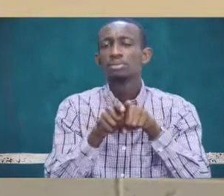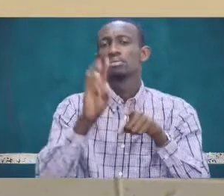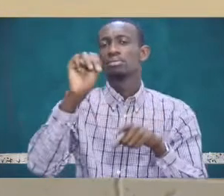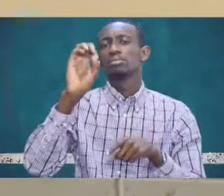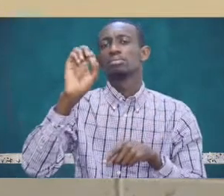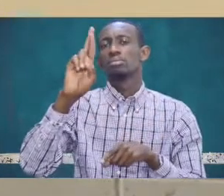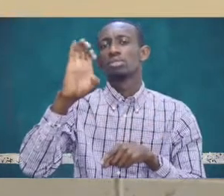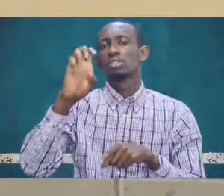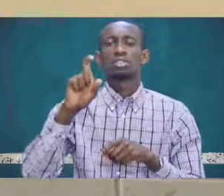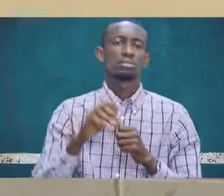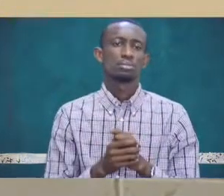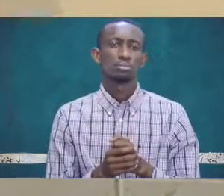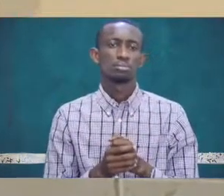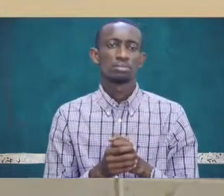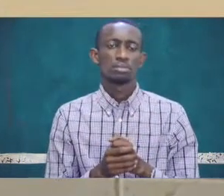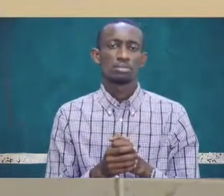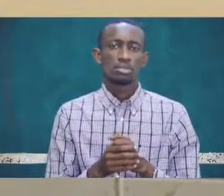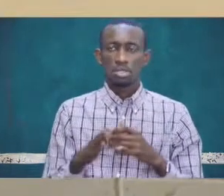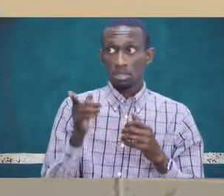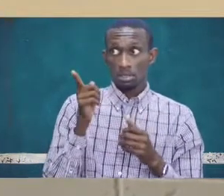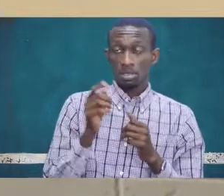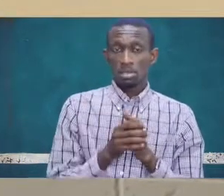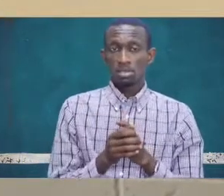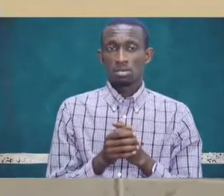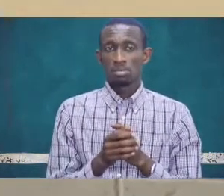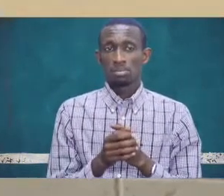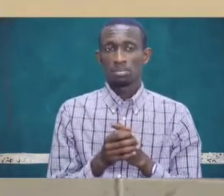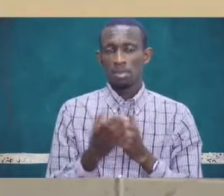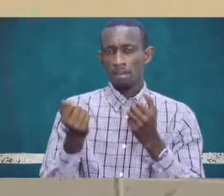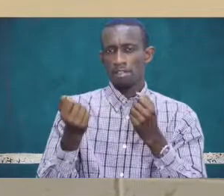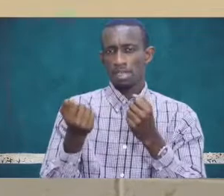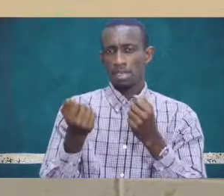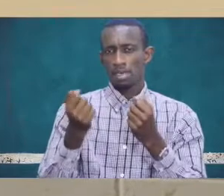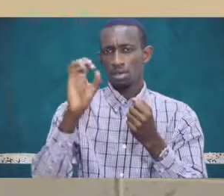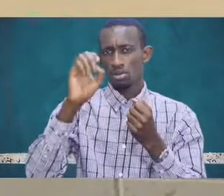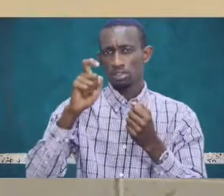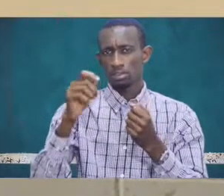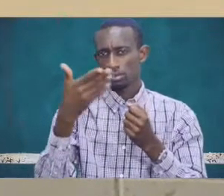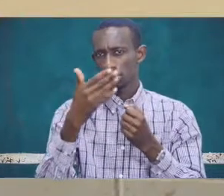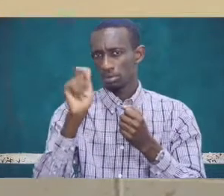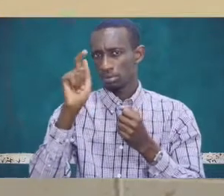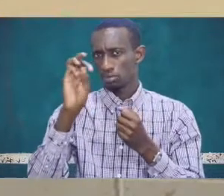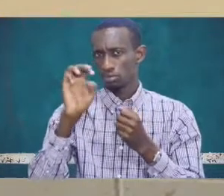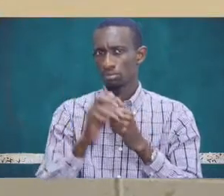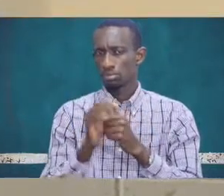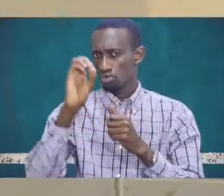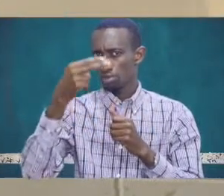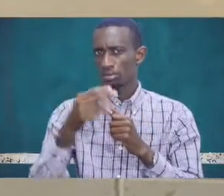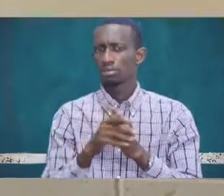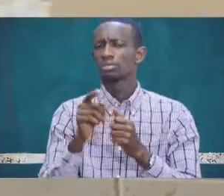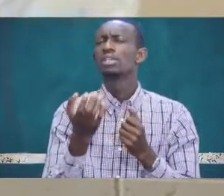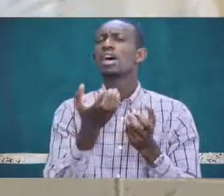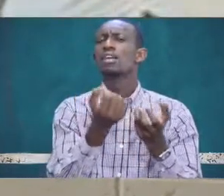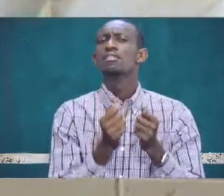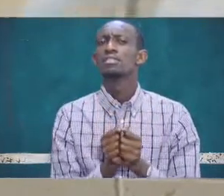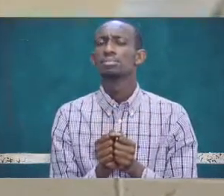either attacks this oxygen atom or this oxygen atom on the OH. So that means we'll have the